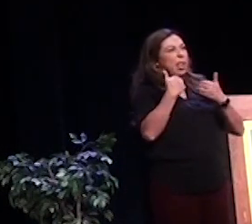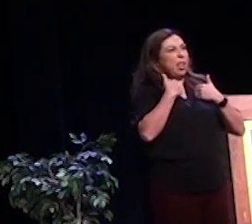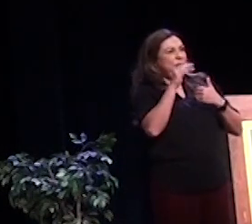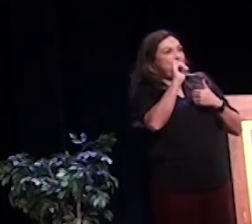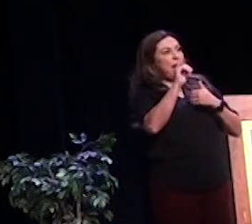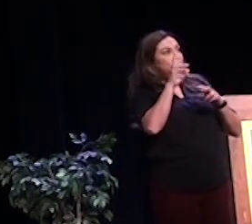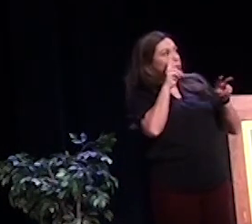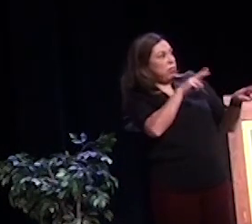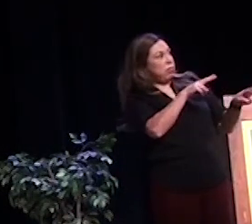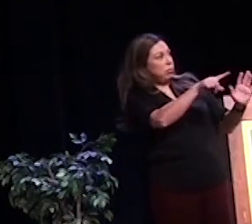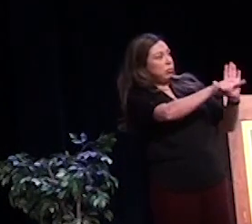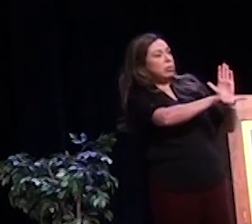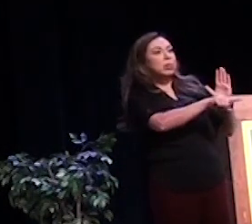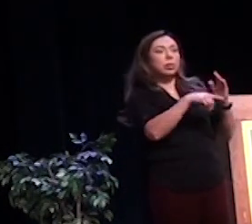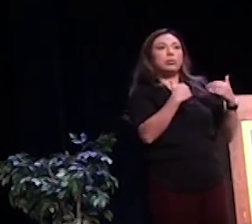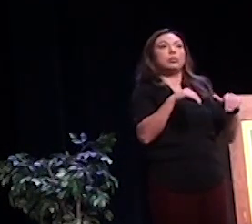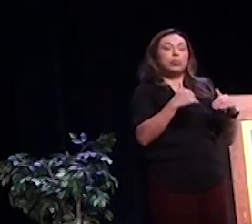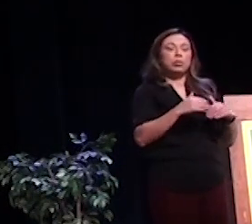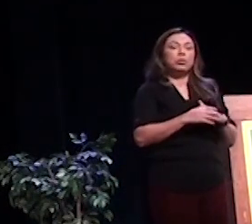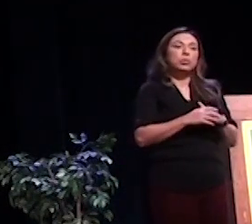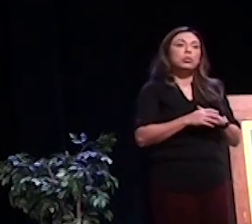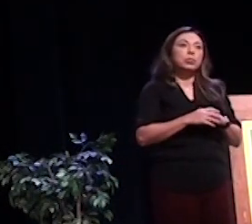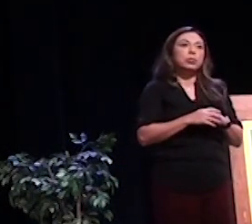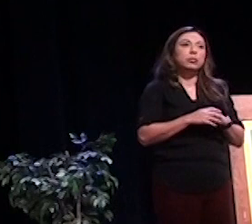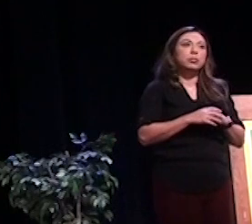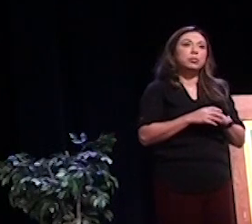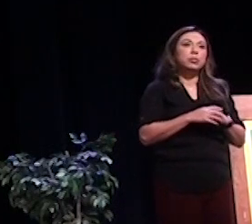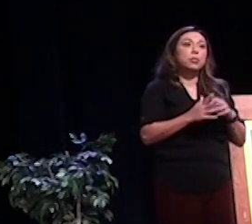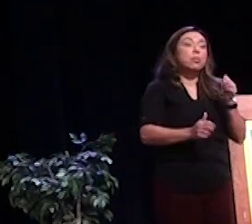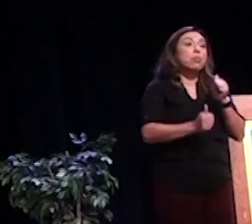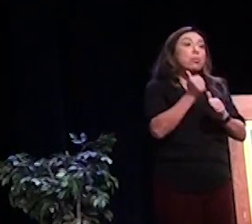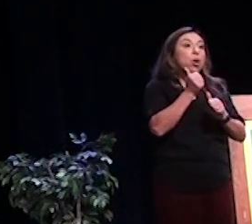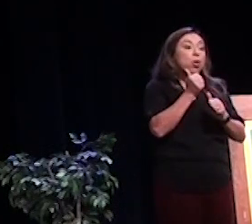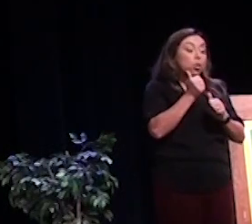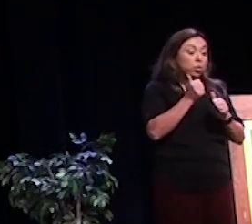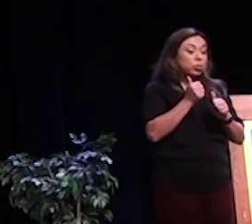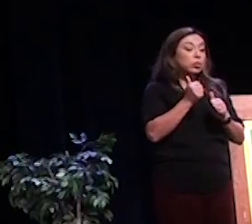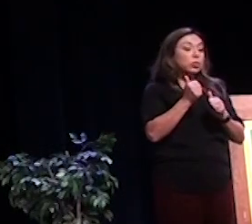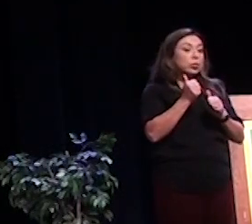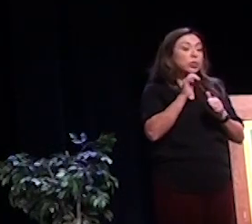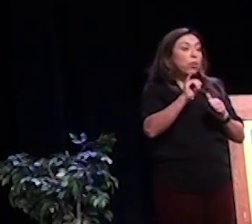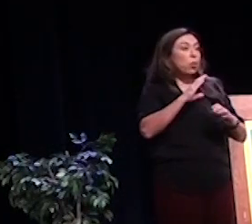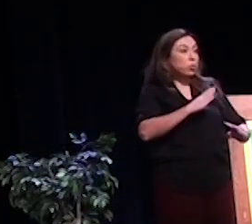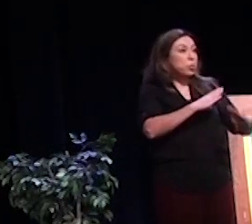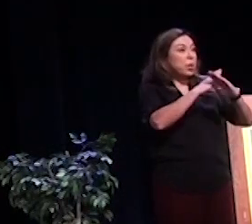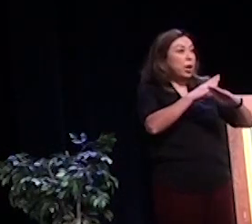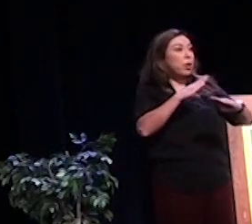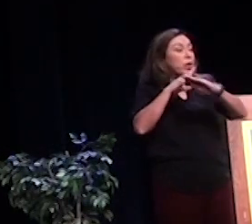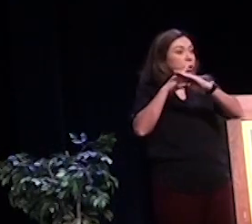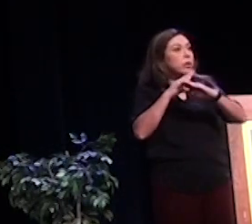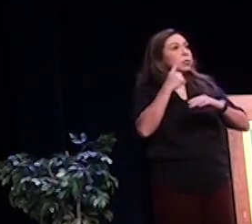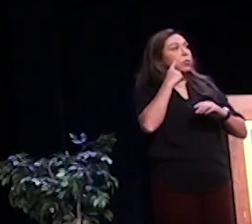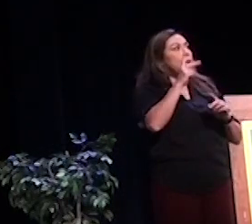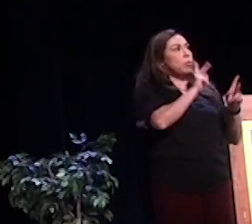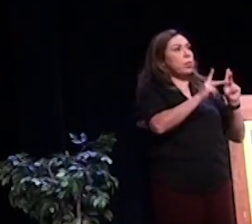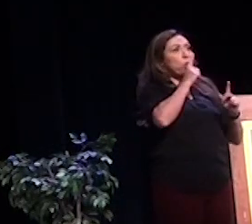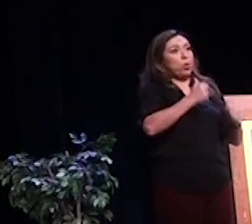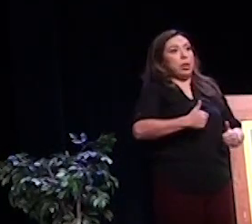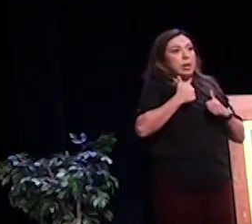a long way. And most of the misconceptions and barriers are about the folks that live there,